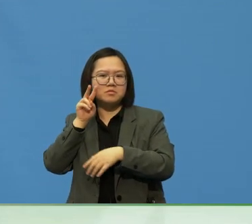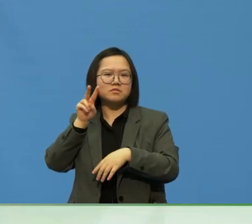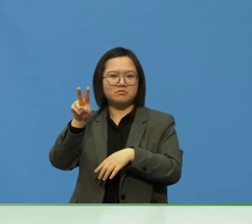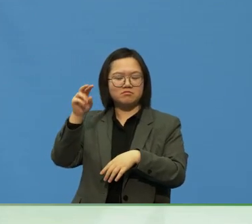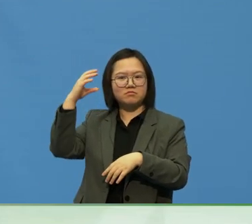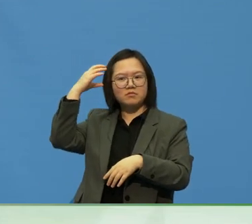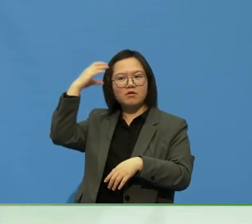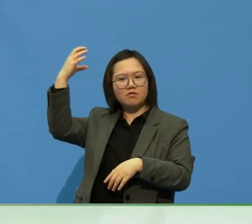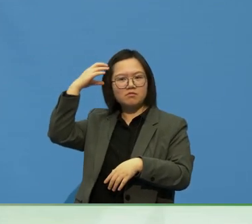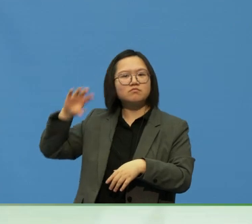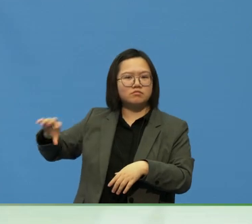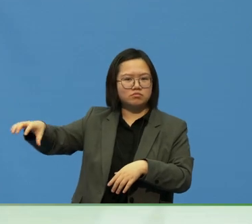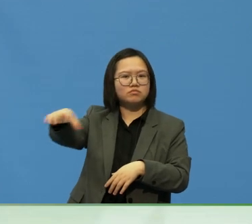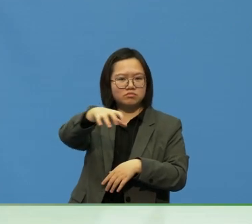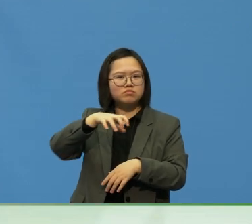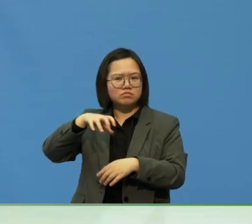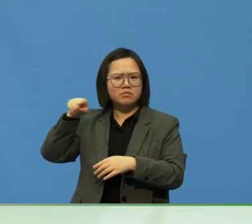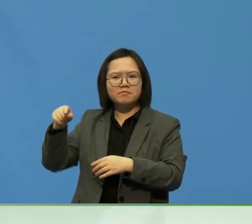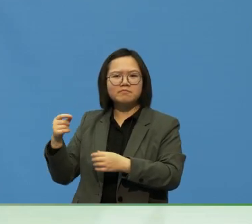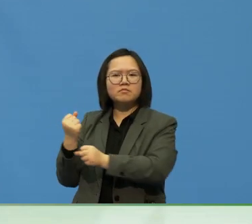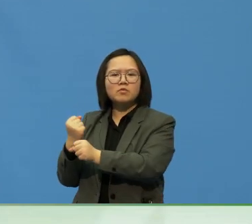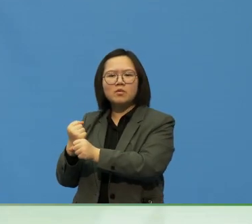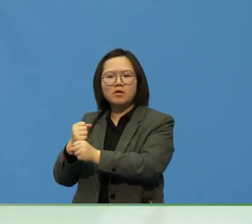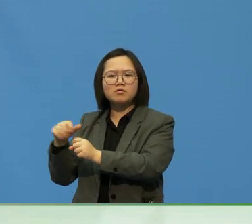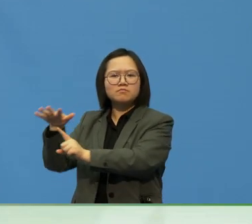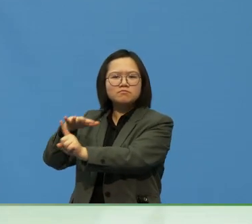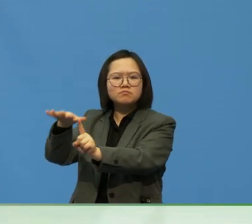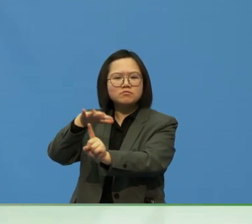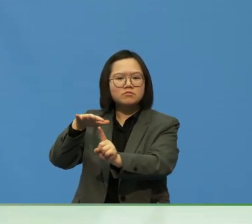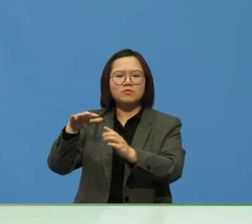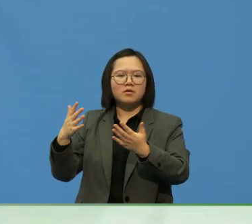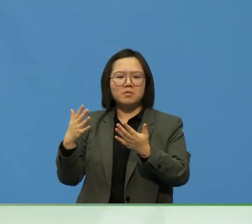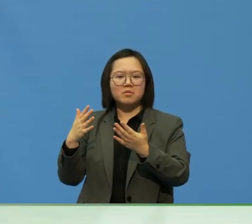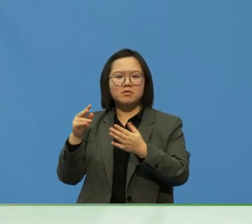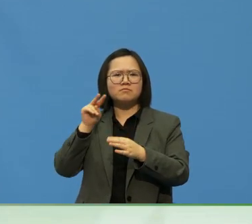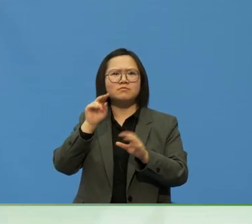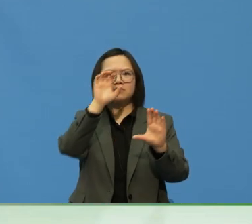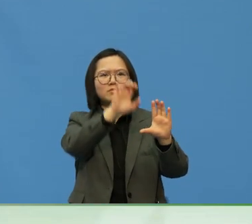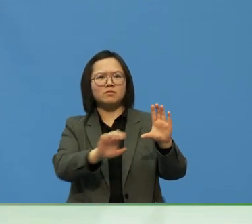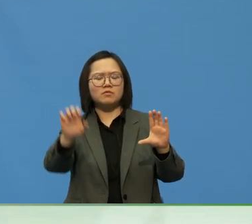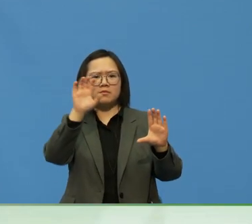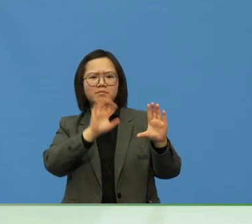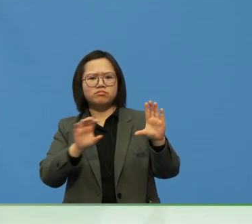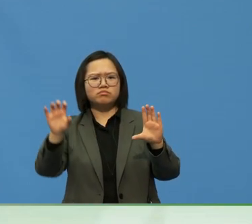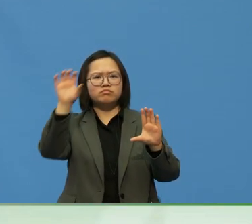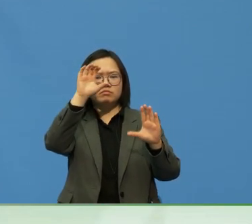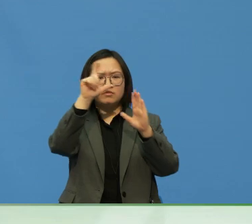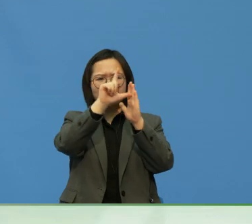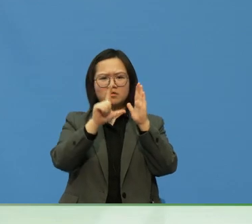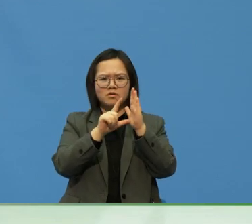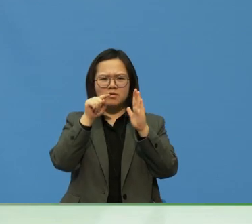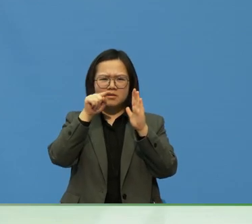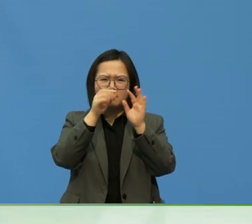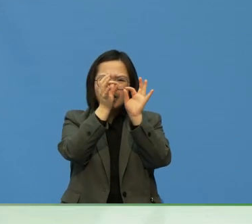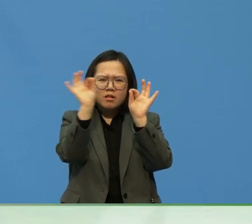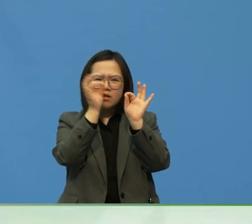governments do, the fact that there might be a European piece of legislation doesn't mean by any means that you've got a clear understanding of what it means and